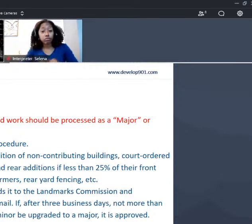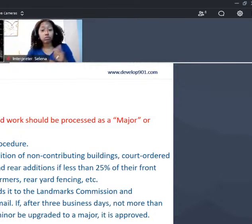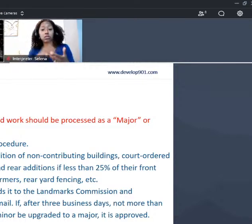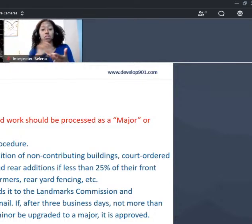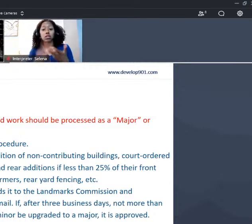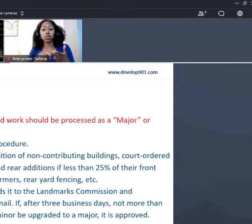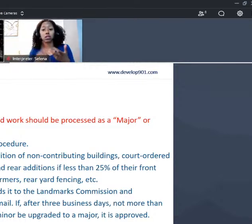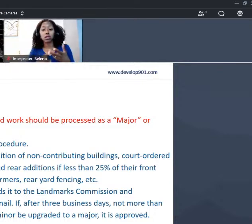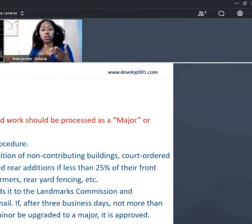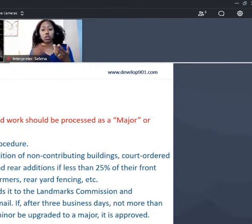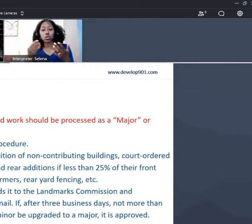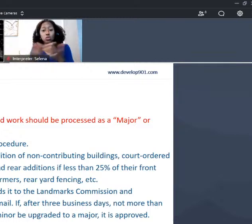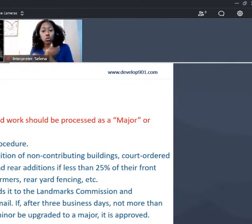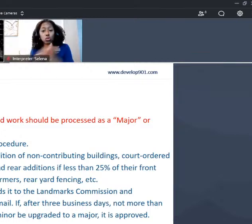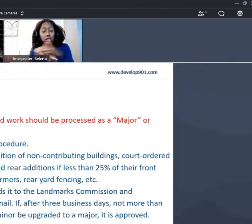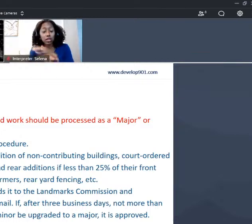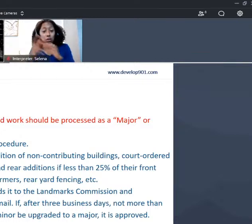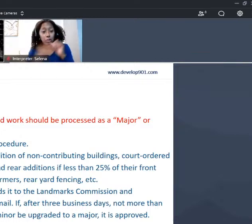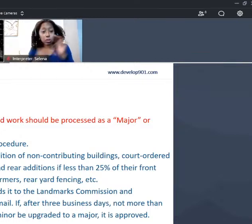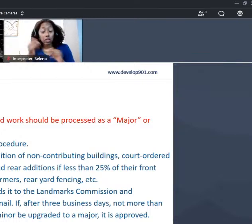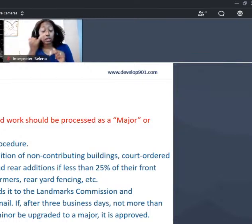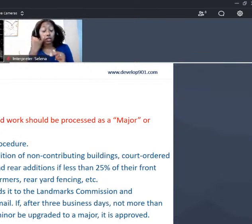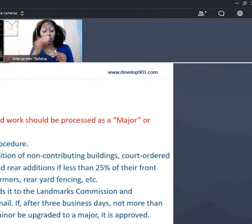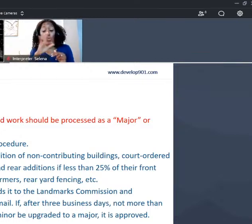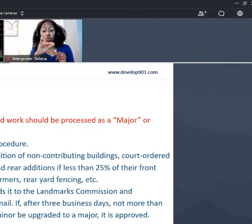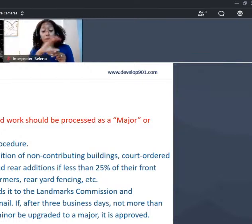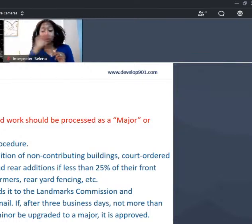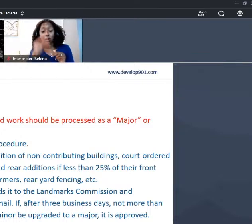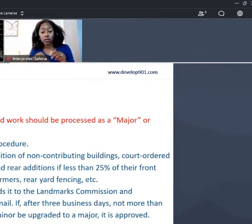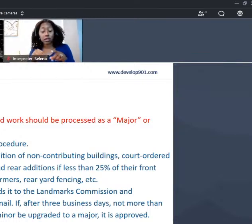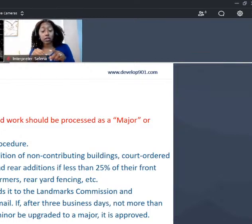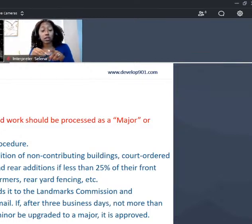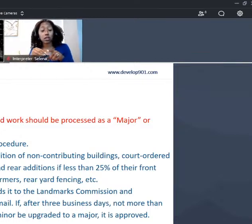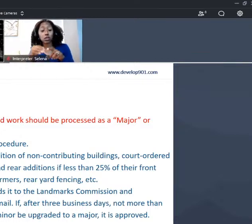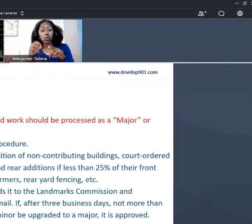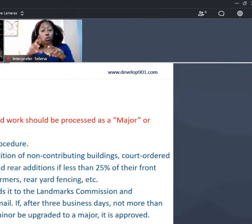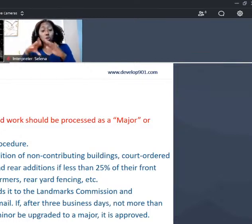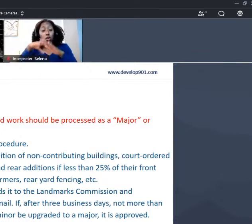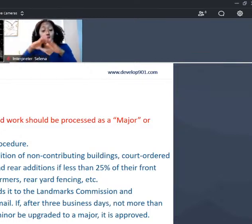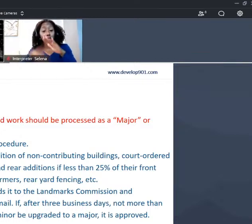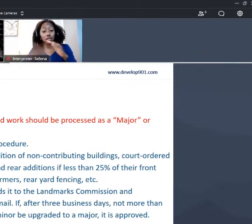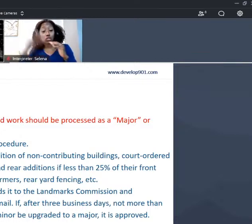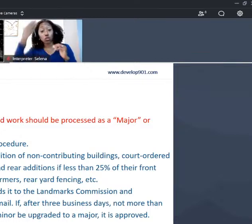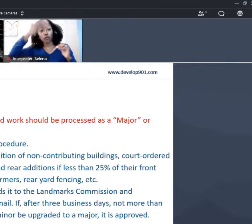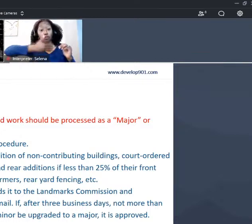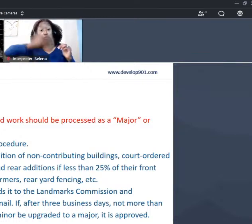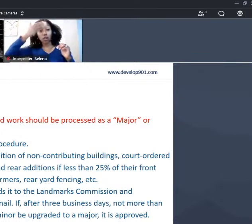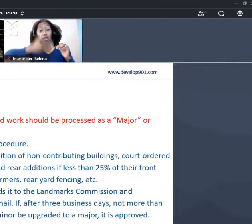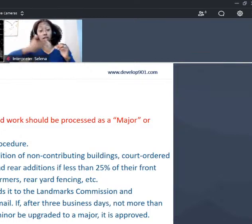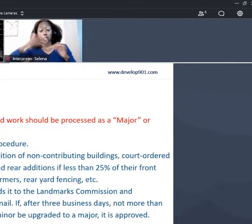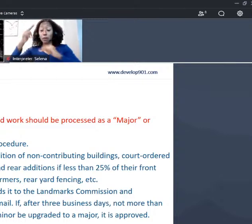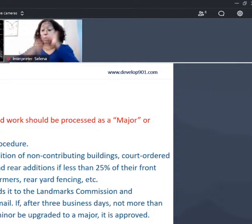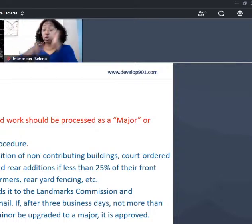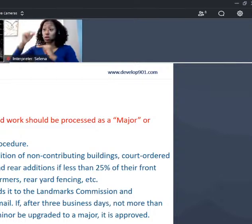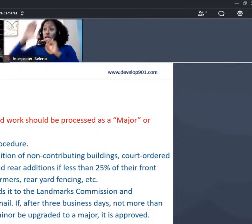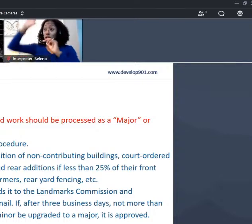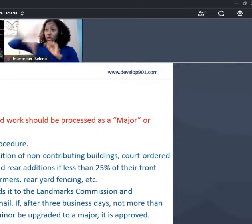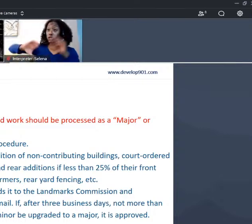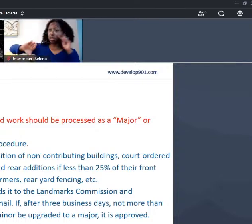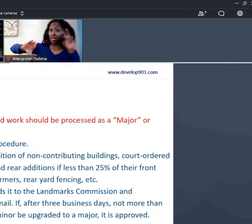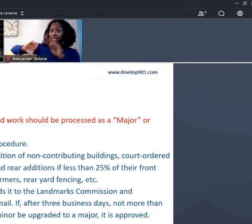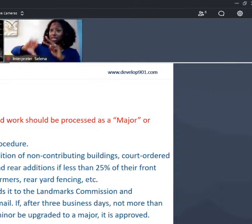rear additions if 25% or less of that front facade can be seen from the street, roof